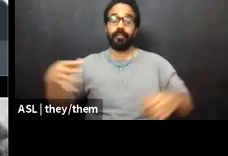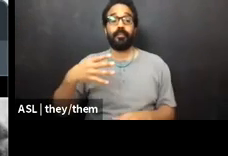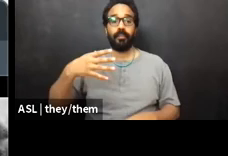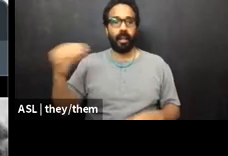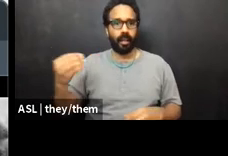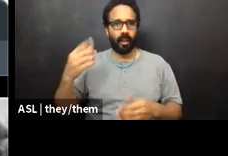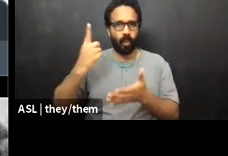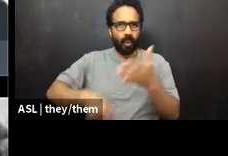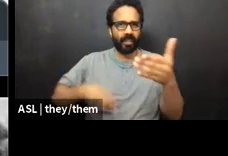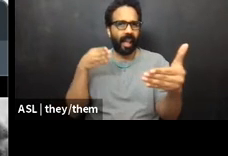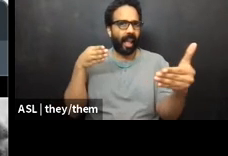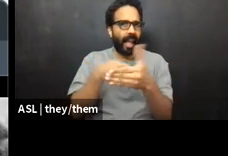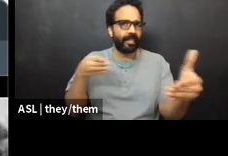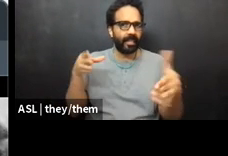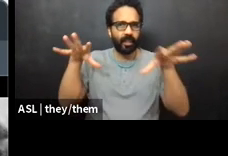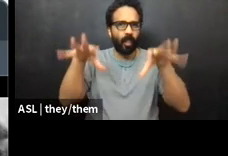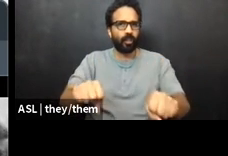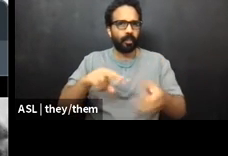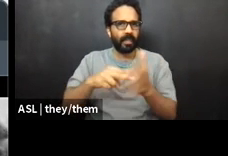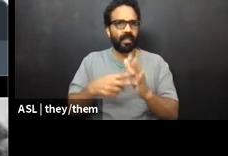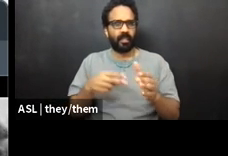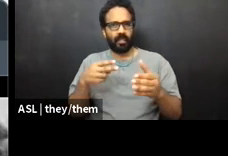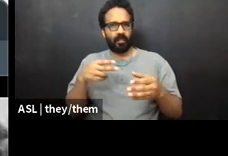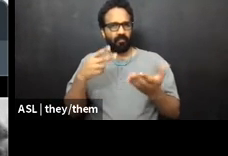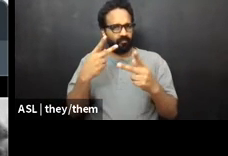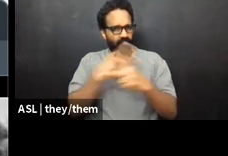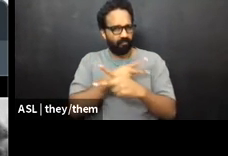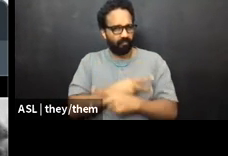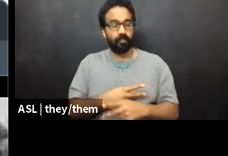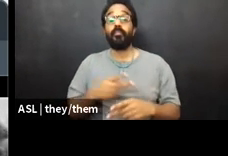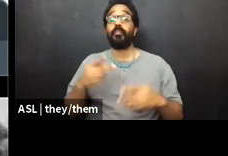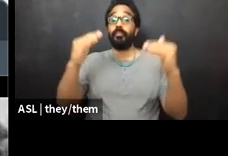conduct. And this whole session has